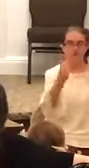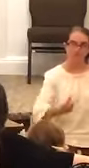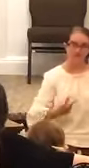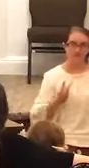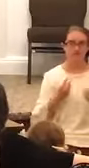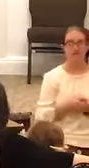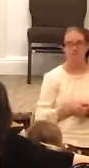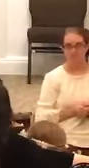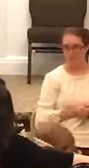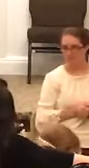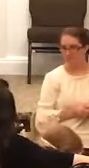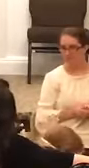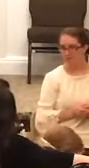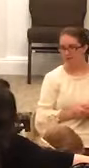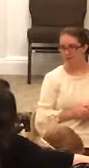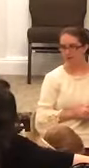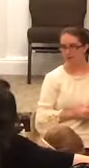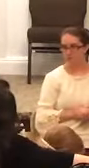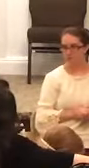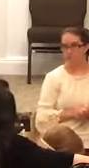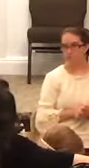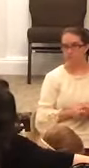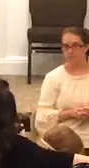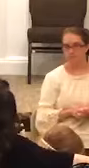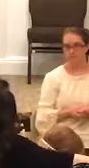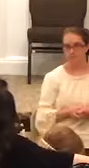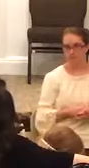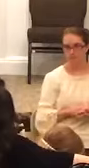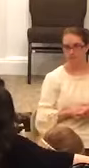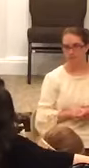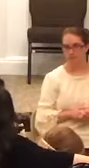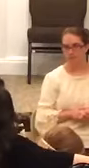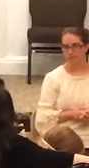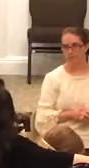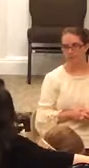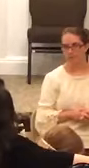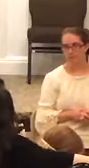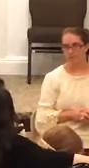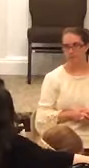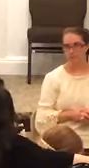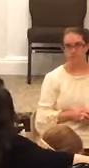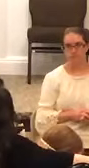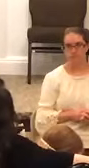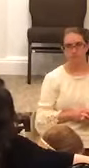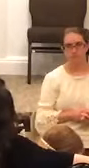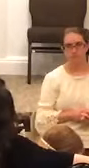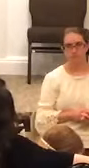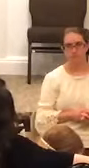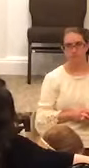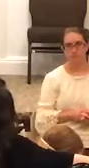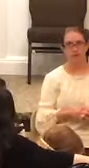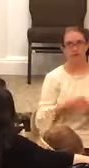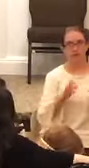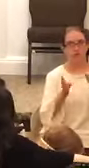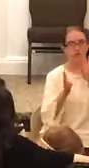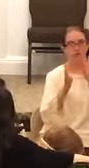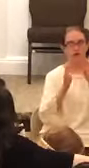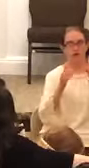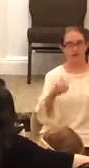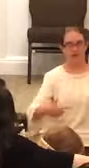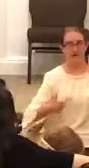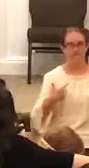some. Hello. Amen. All right, so it says speaking lies. And we